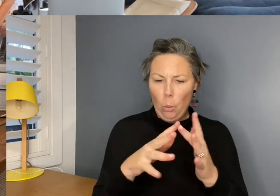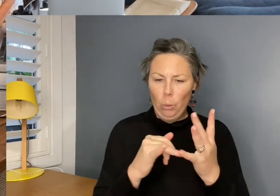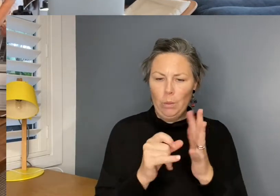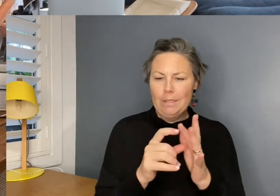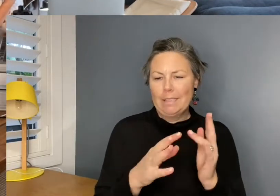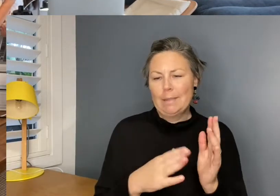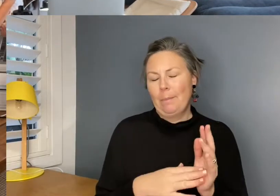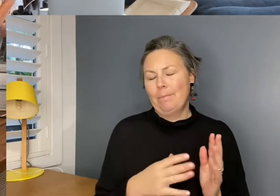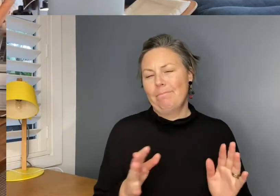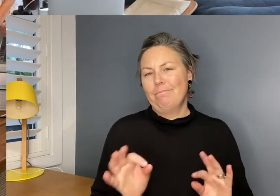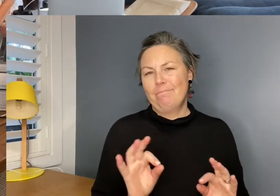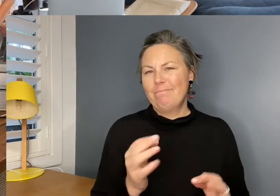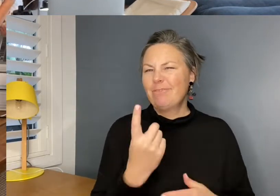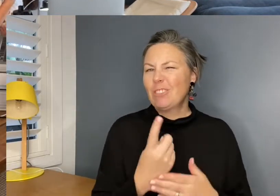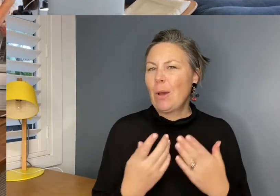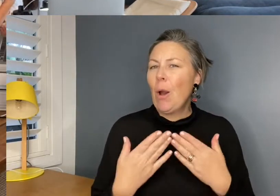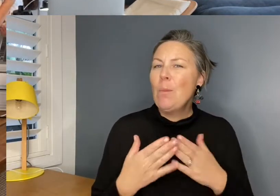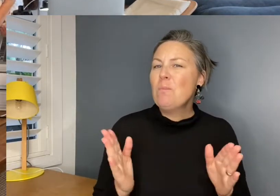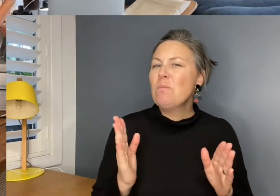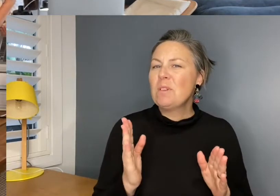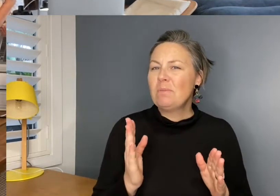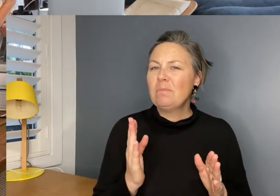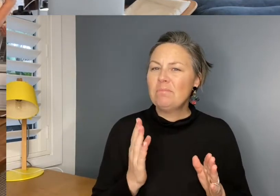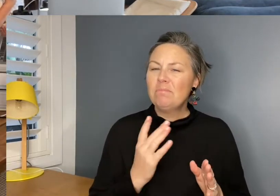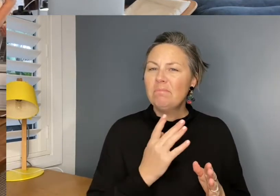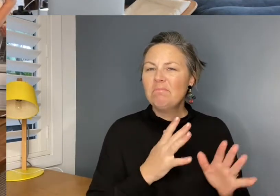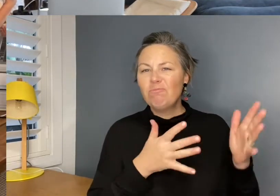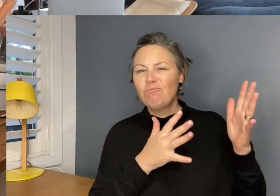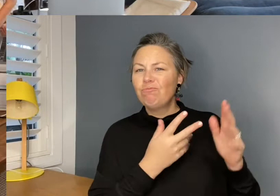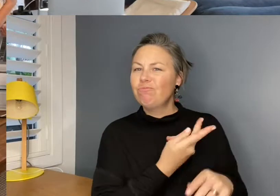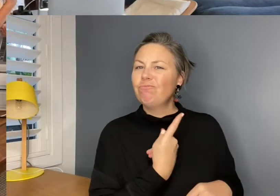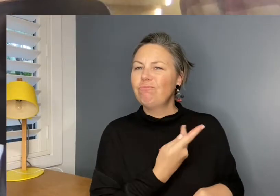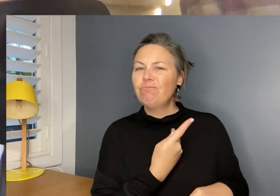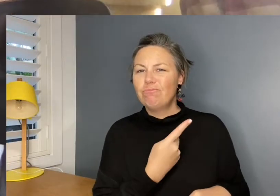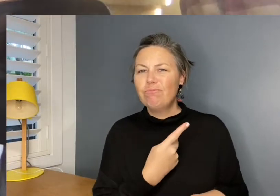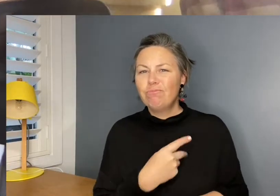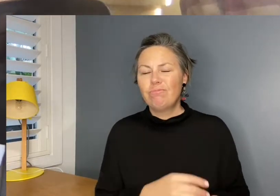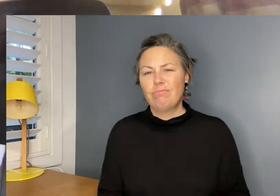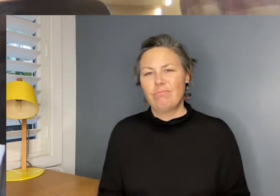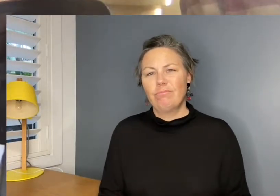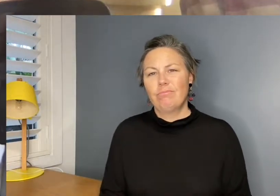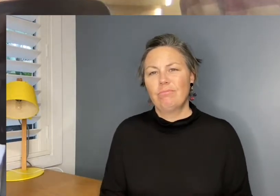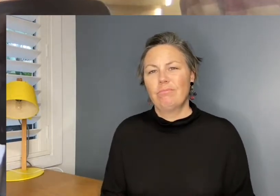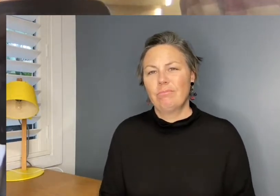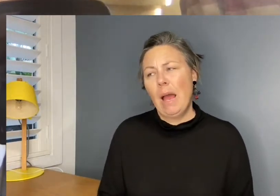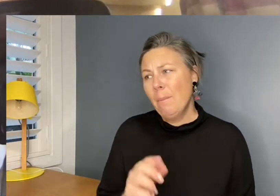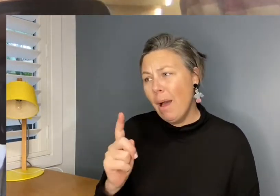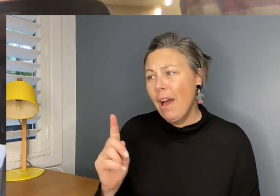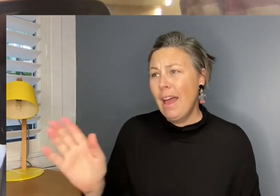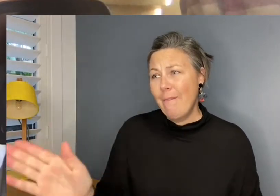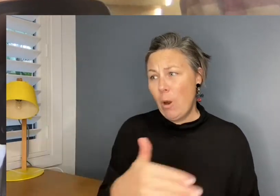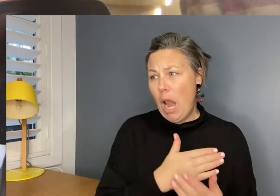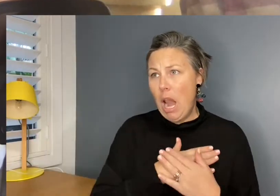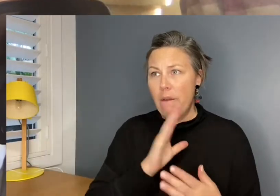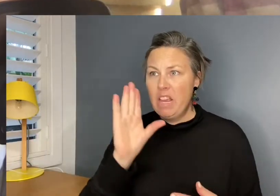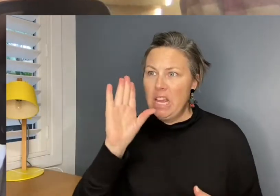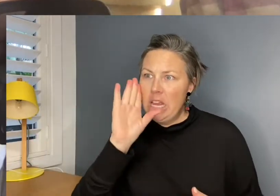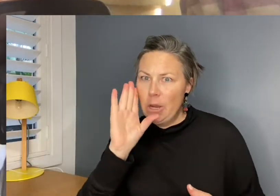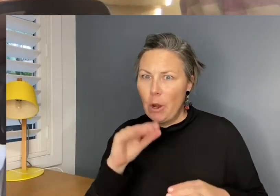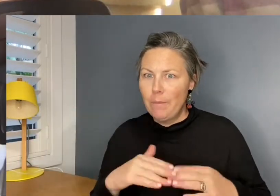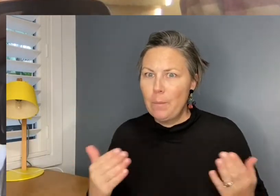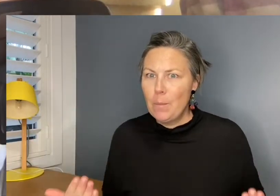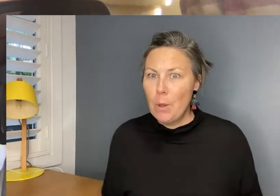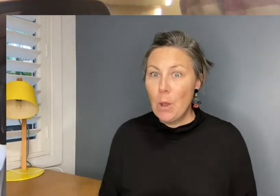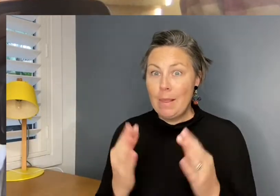wisdom. It's just a very much a open chat between the two of us. Well, everyone loves a birth story, right?